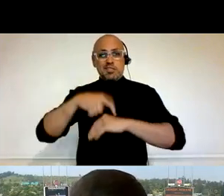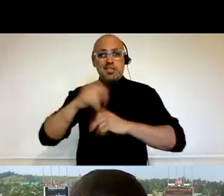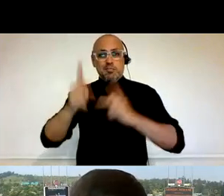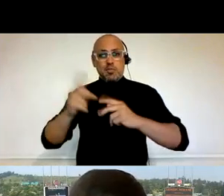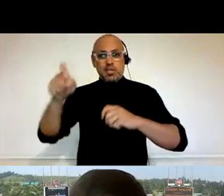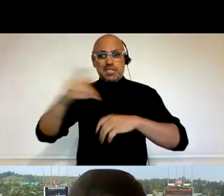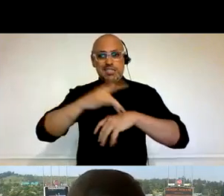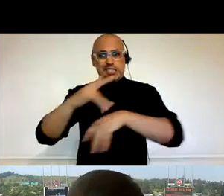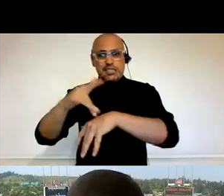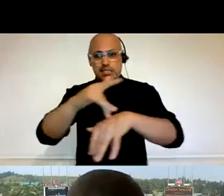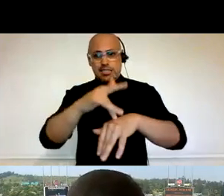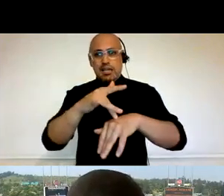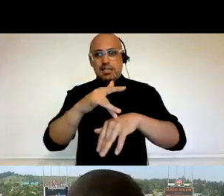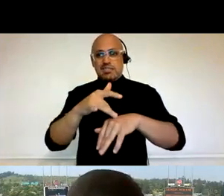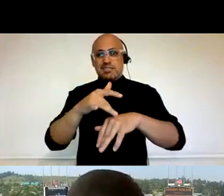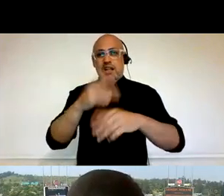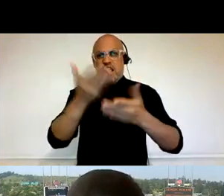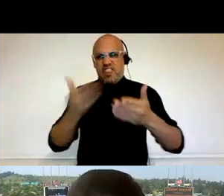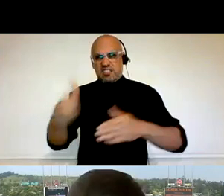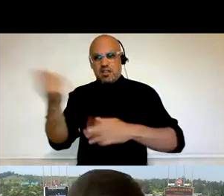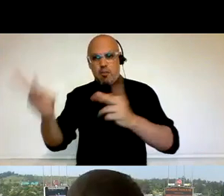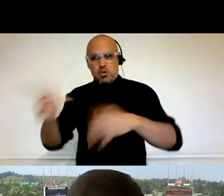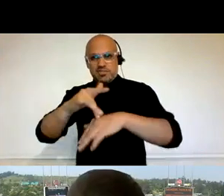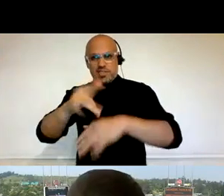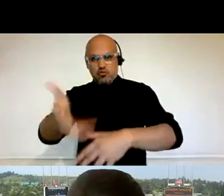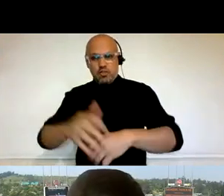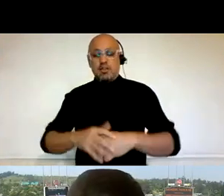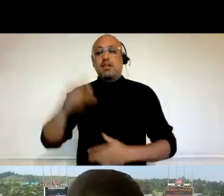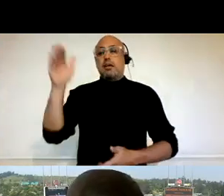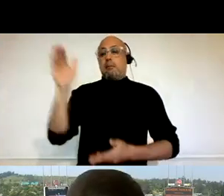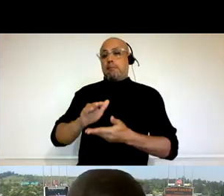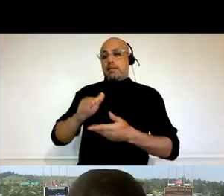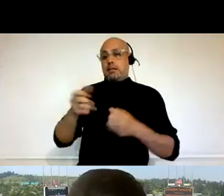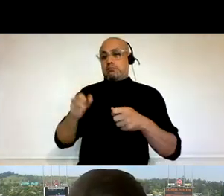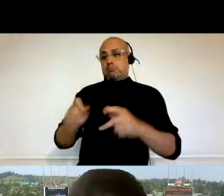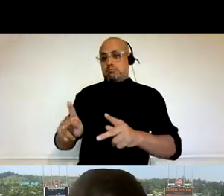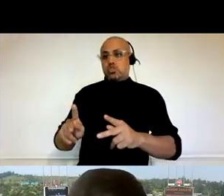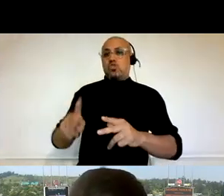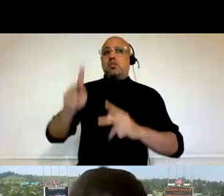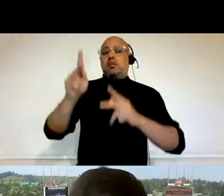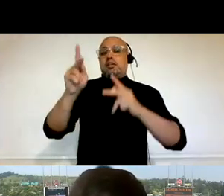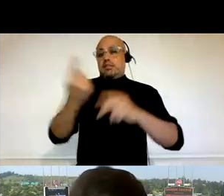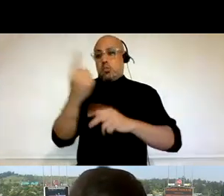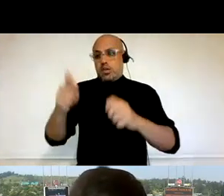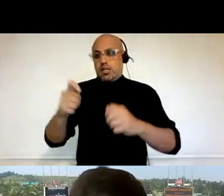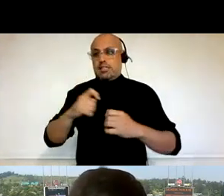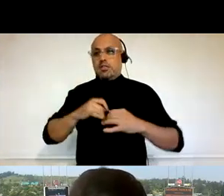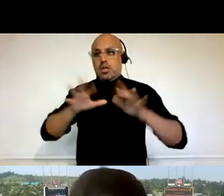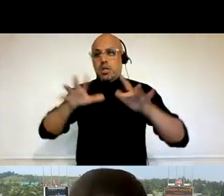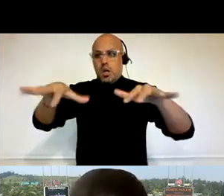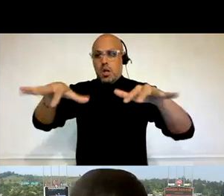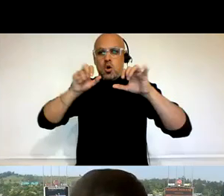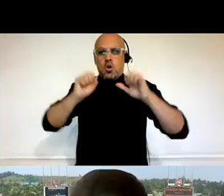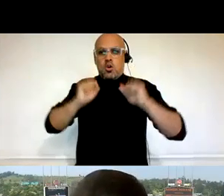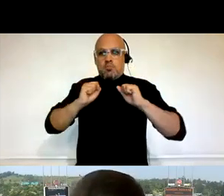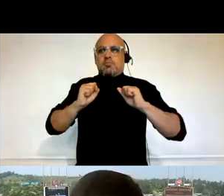touch something that someone else touched, and let's minimize the chance that someone has to breathe the air that someone else has exhaled. I mean,